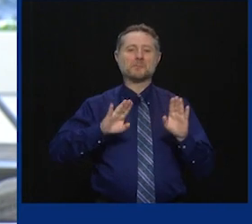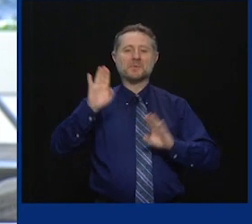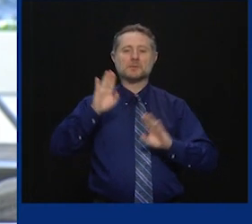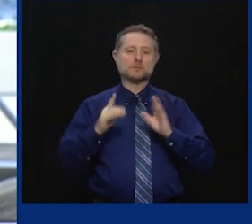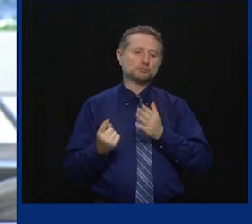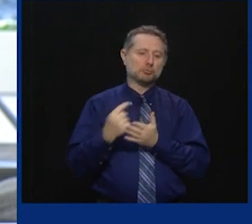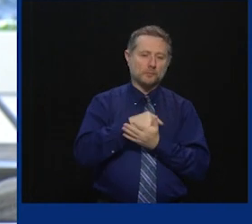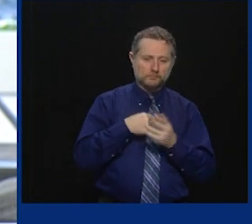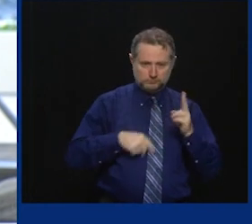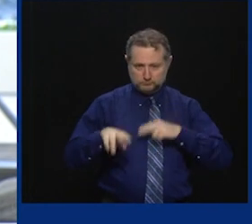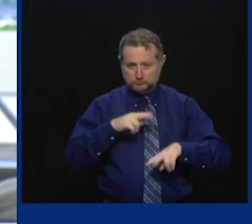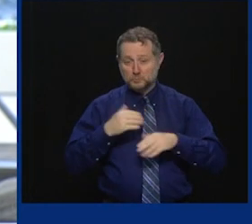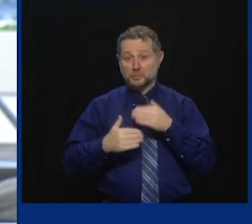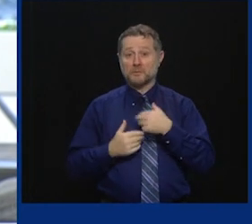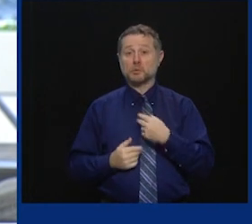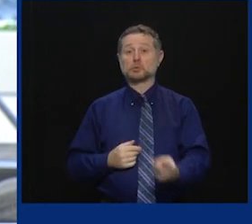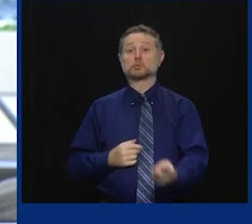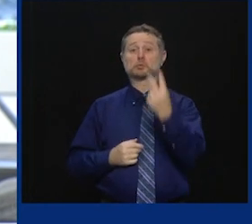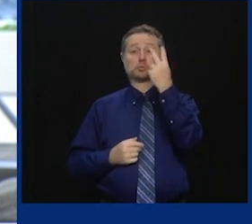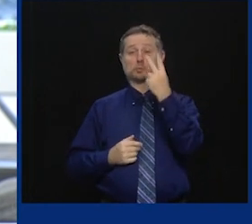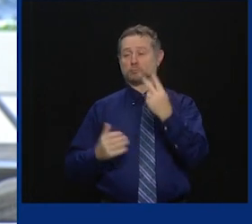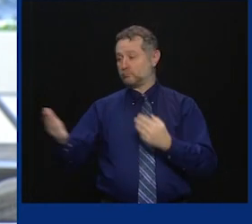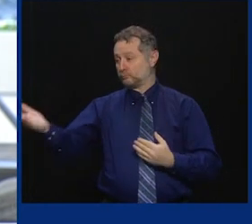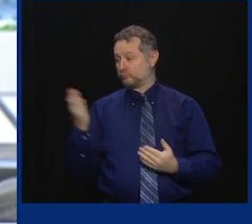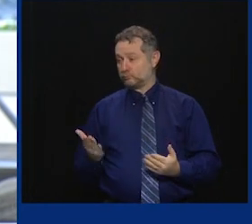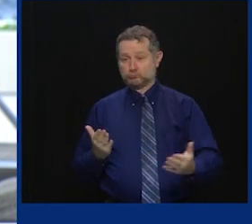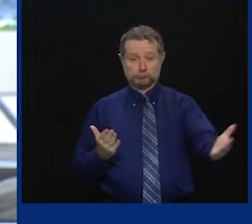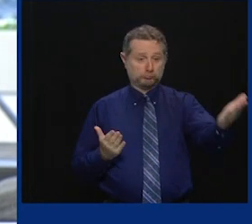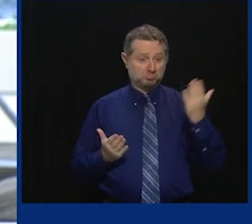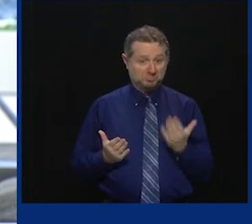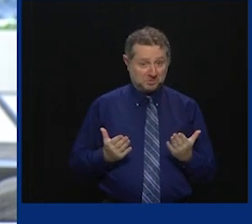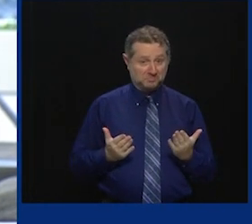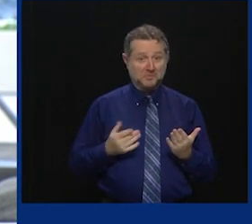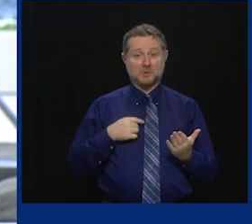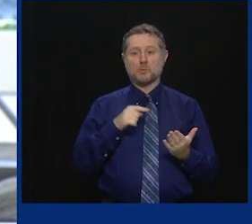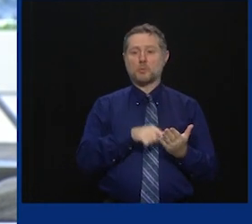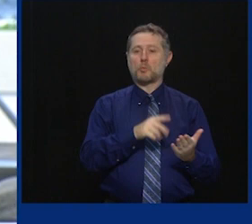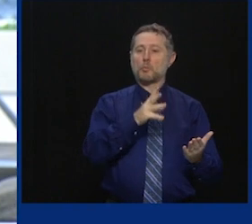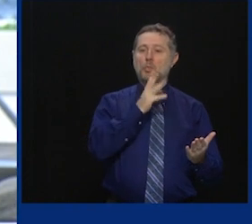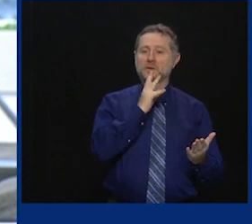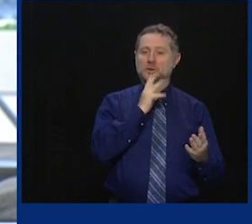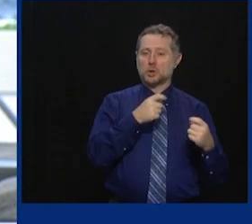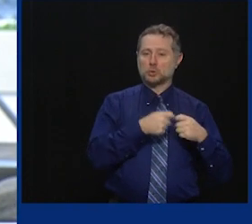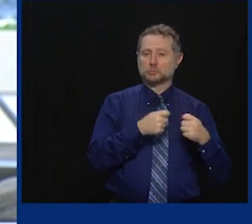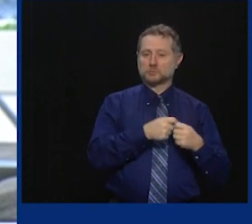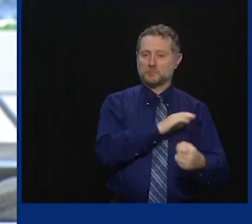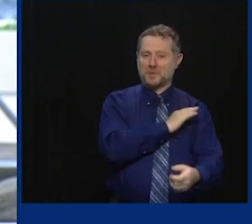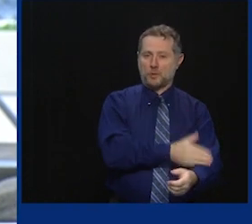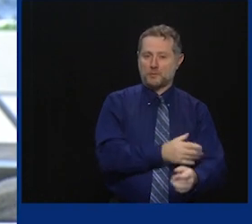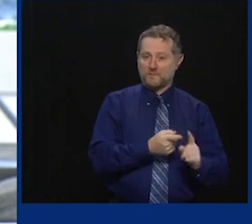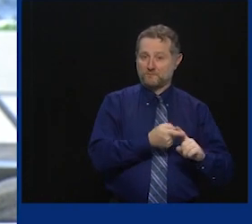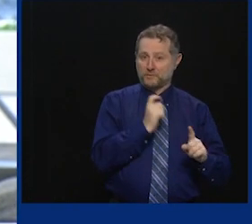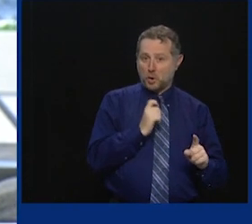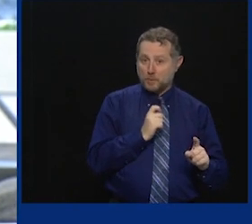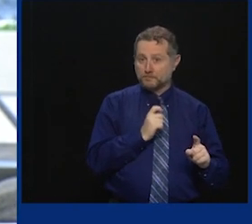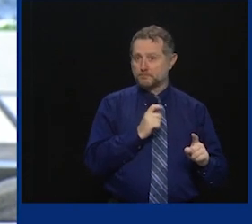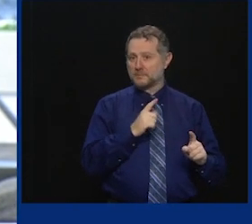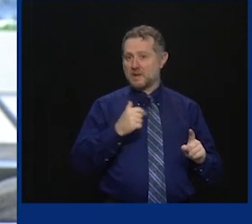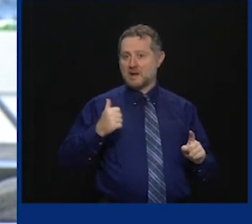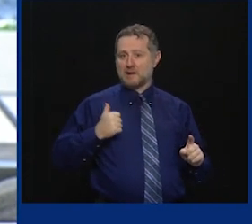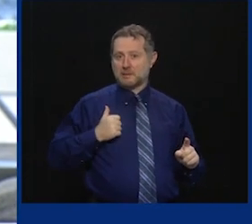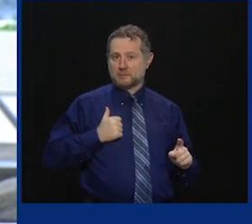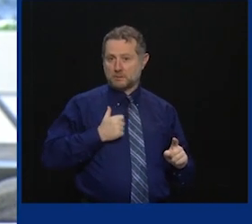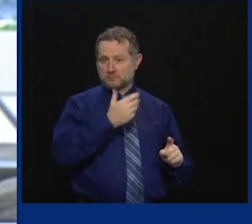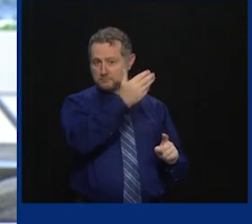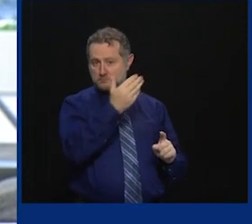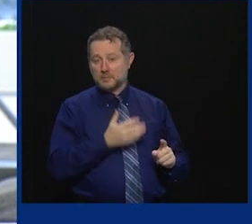that made it to the finals. And one was bringing hydroelectric power down through transmission lines from Quebec. Another would